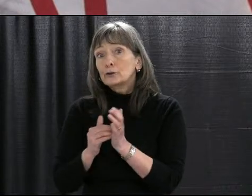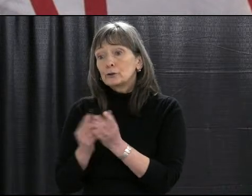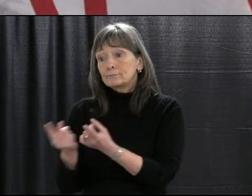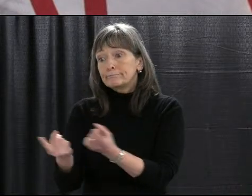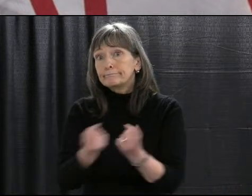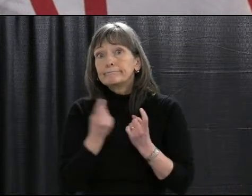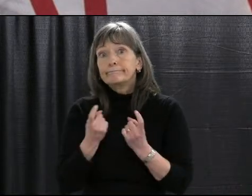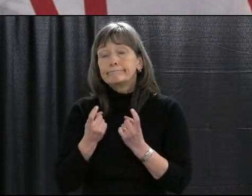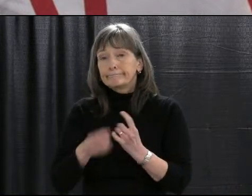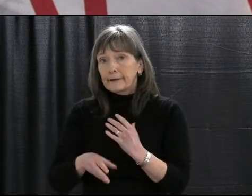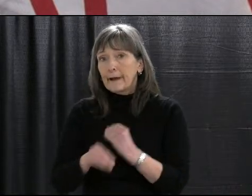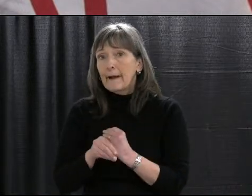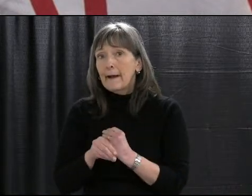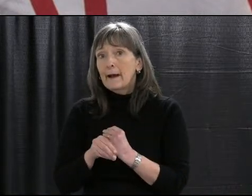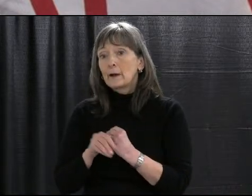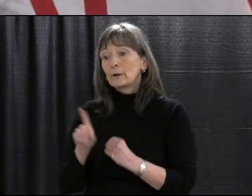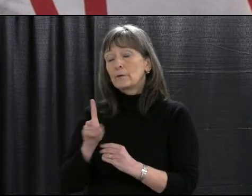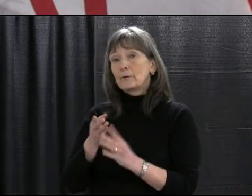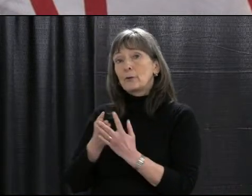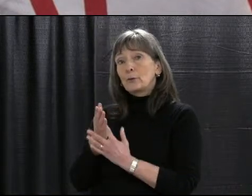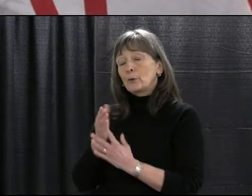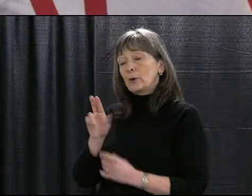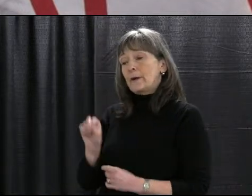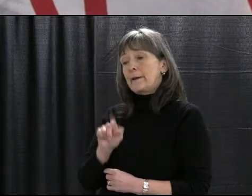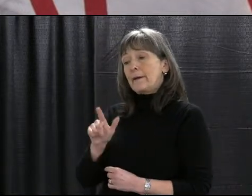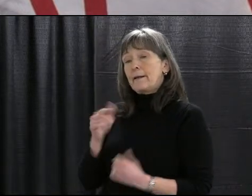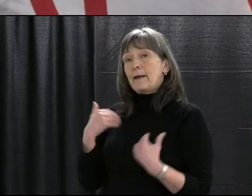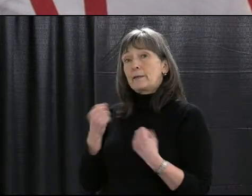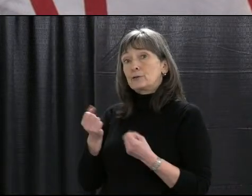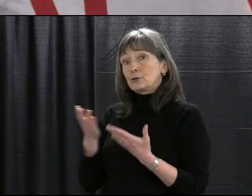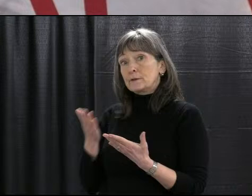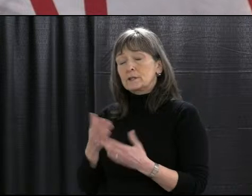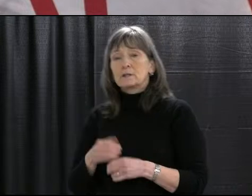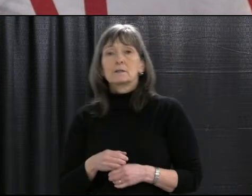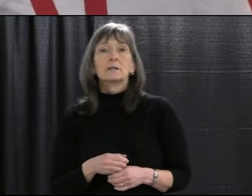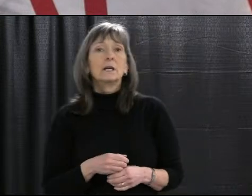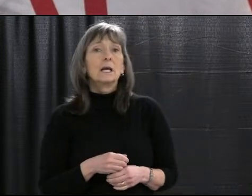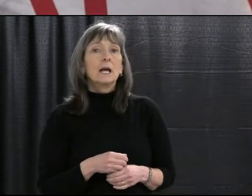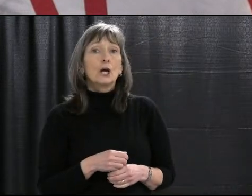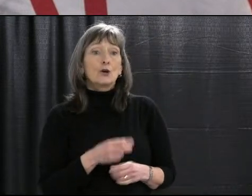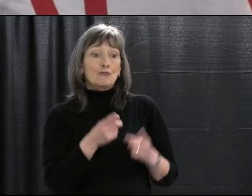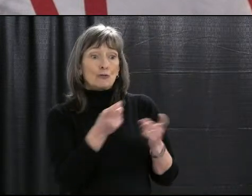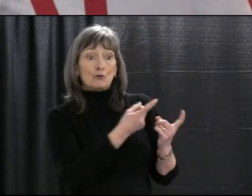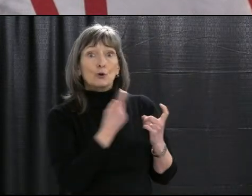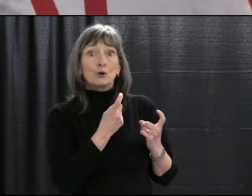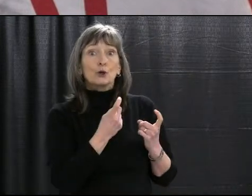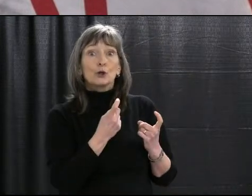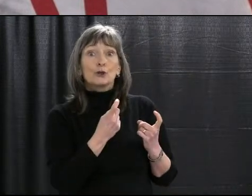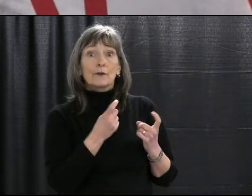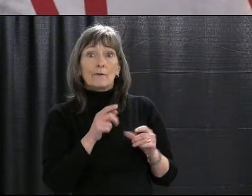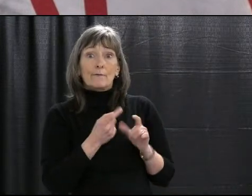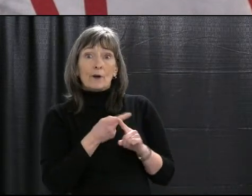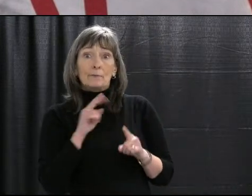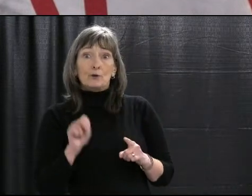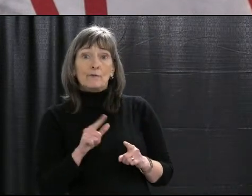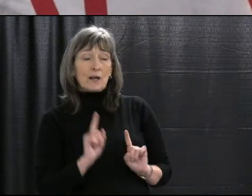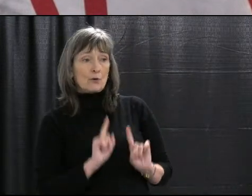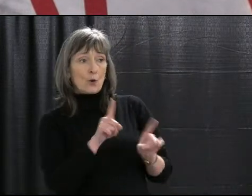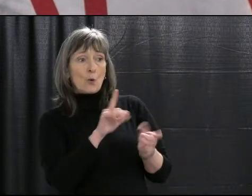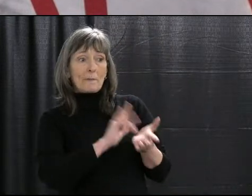added at NL Health Services. Physician recruiters are located in the medical schools 3 days a